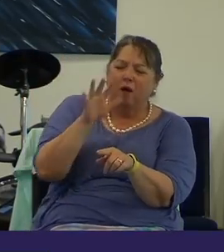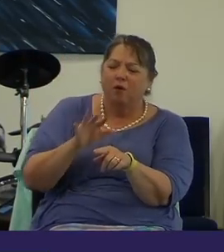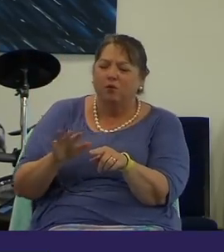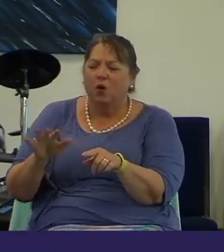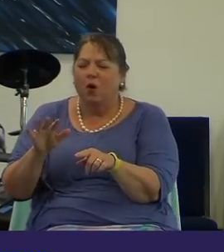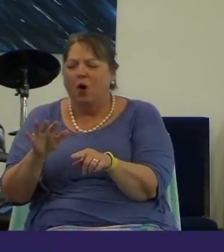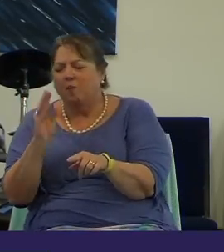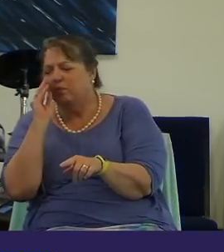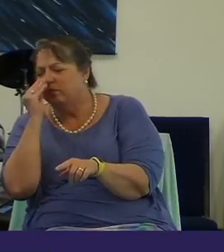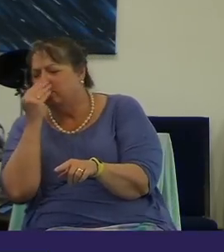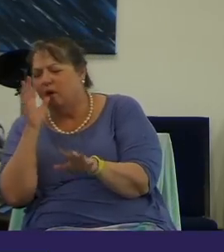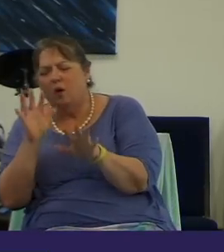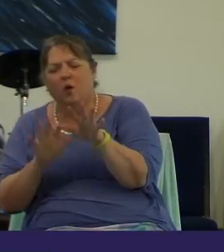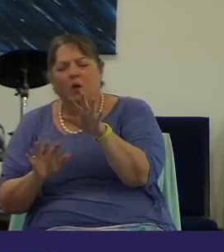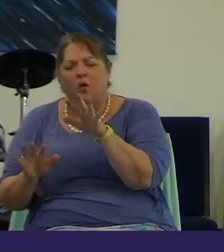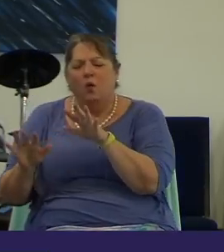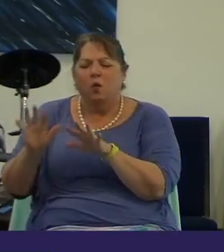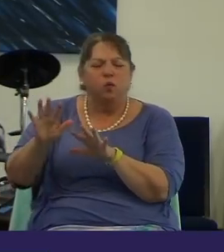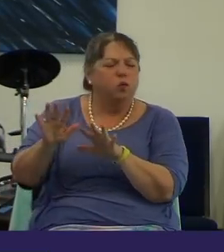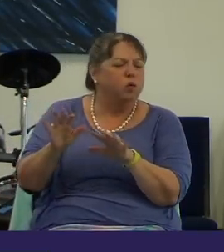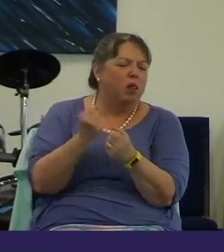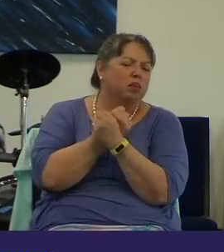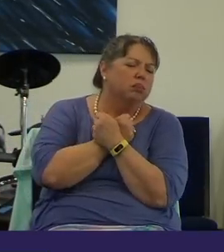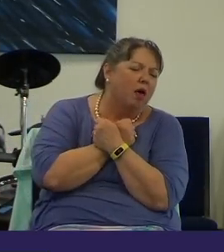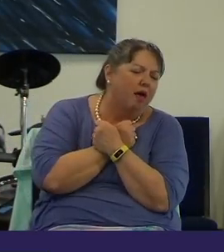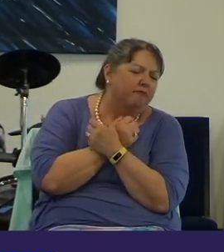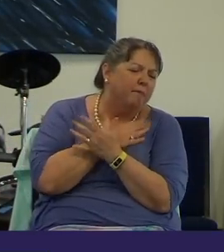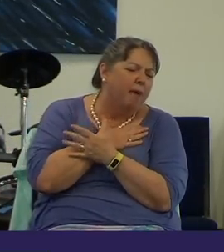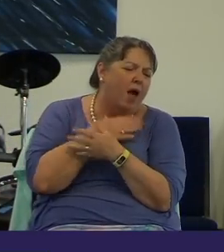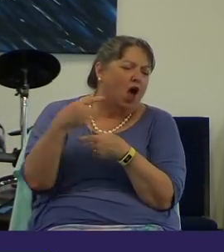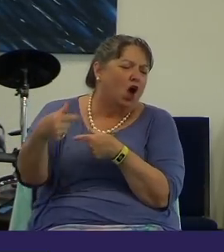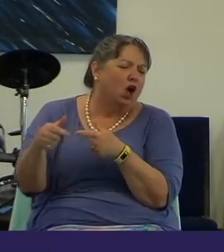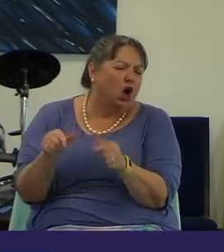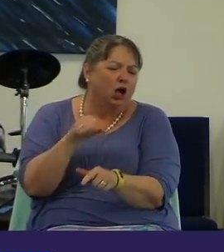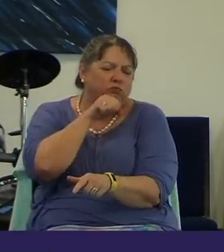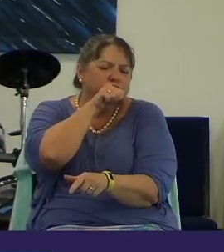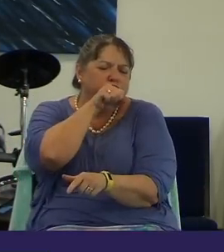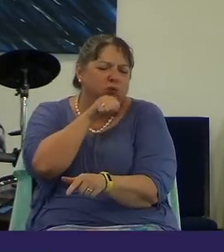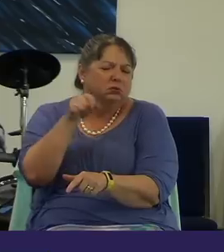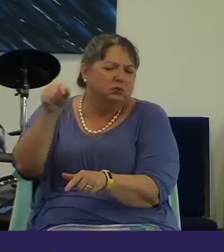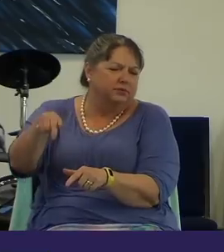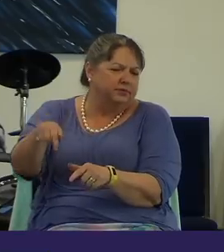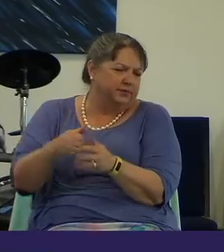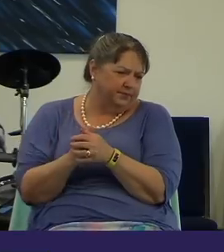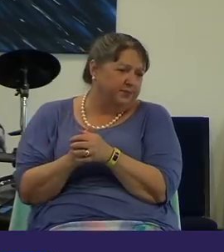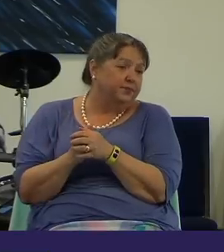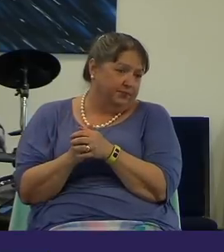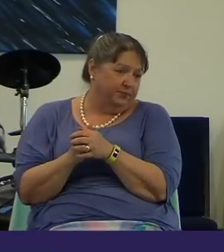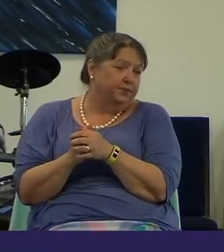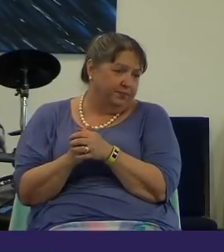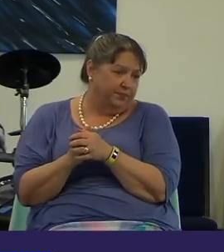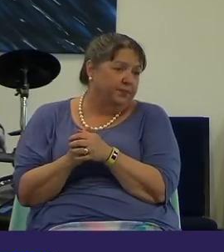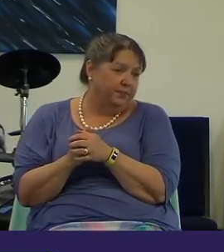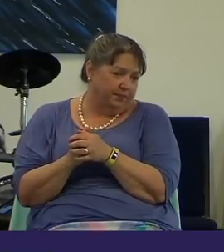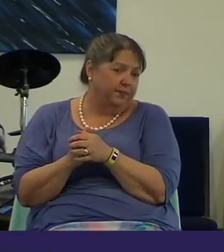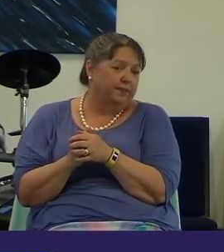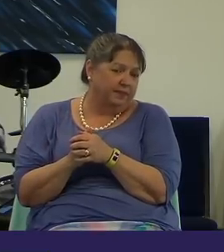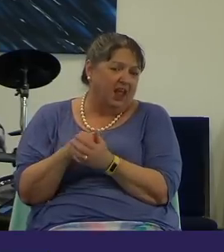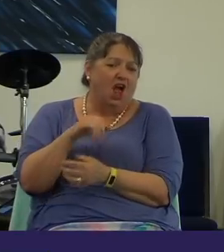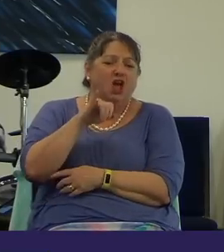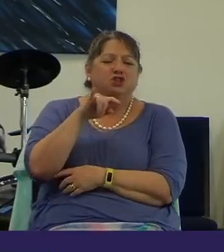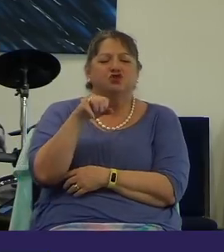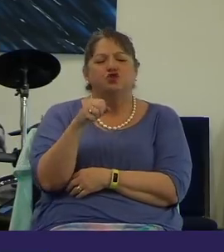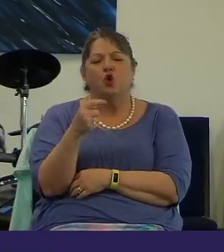the flowering tulips and the daisies and the poinsettias, and he had the roses, and he had all these colorful,